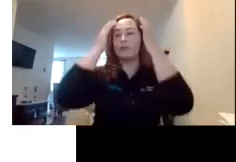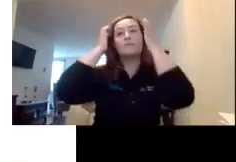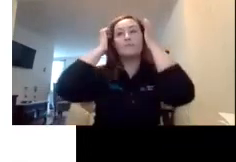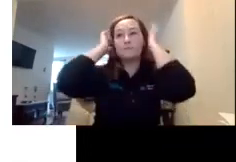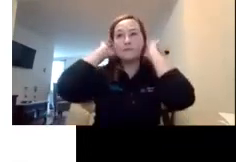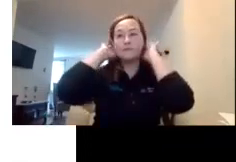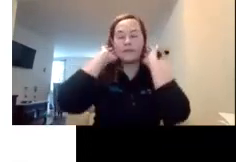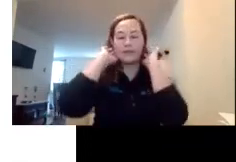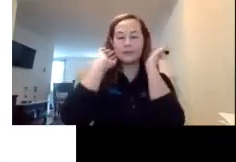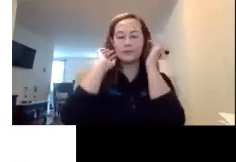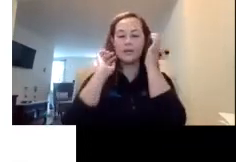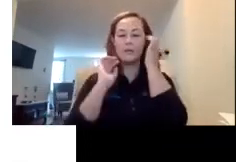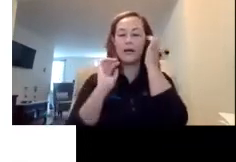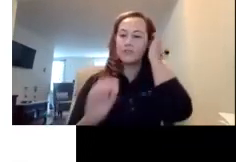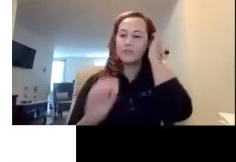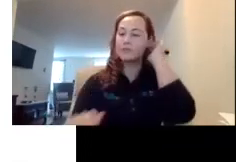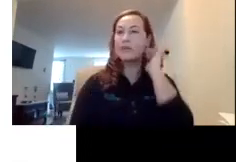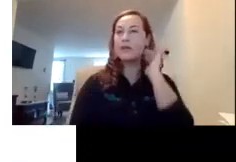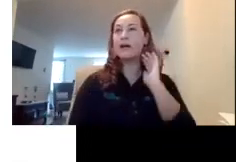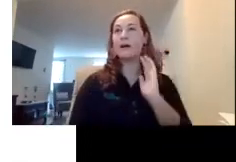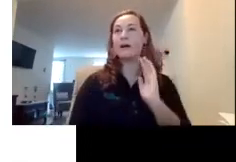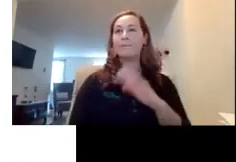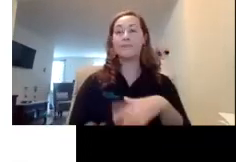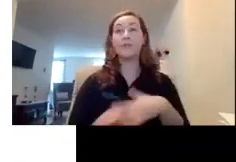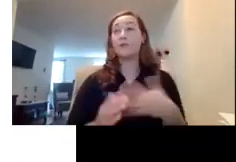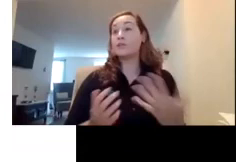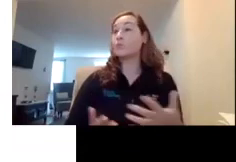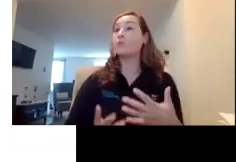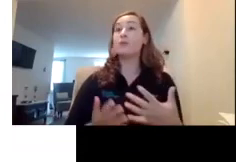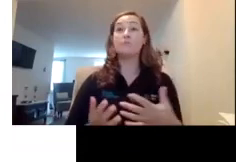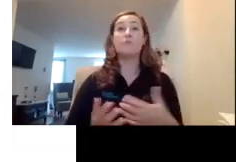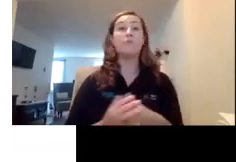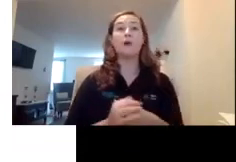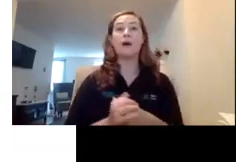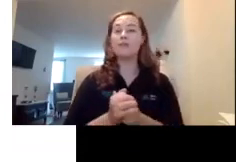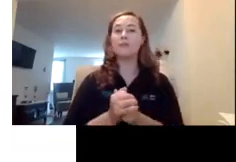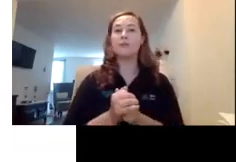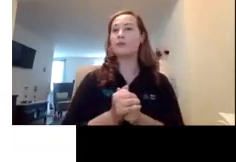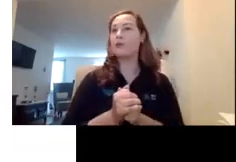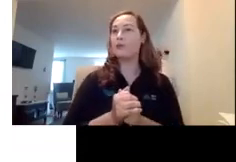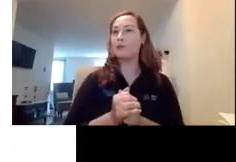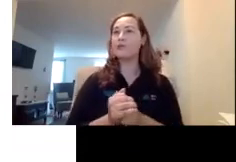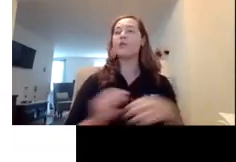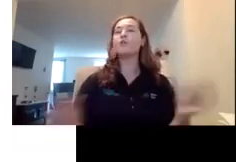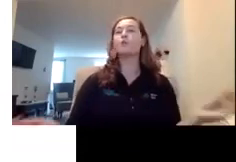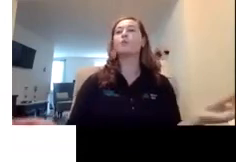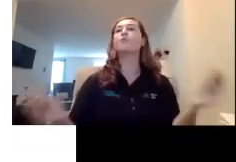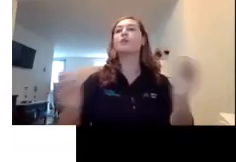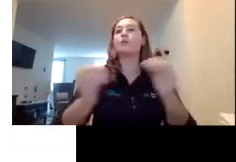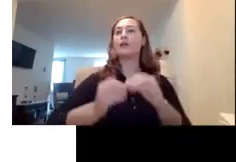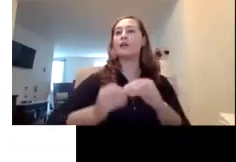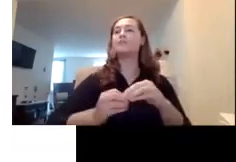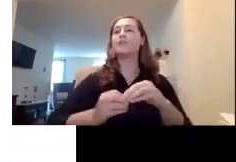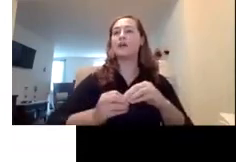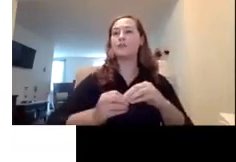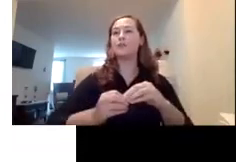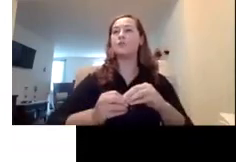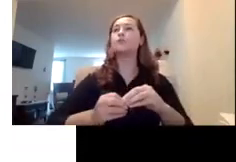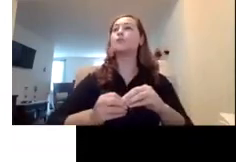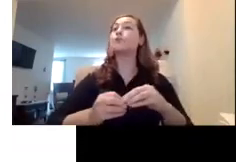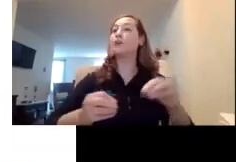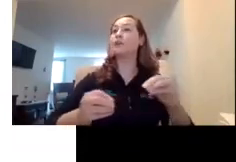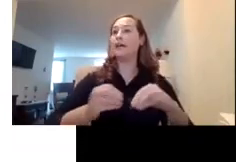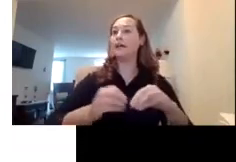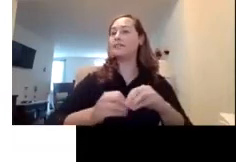you know, as you can imagine, the units were being bombarded with calls. So we were quickly trying